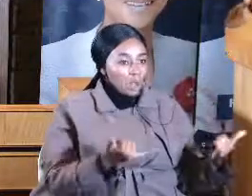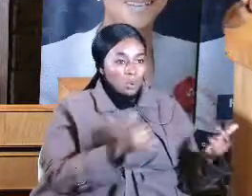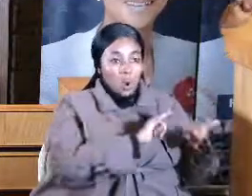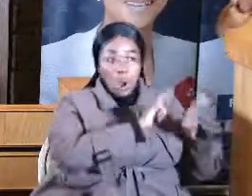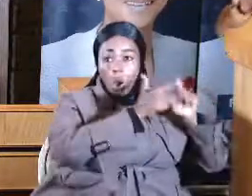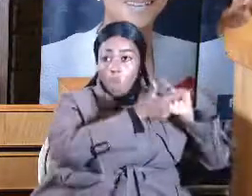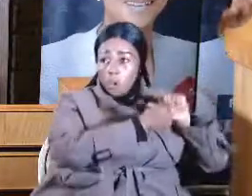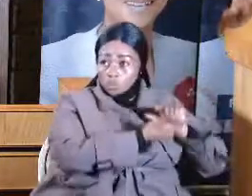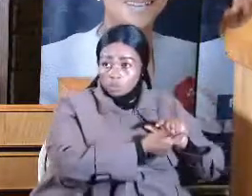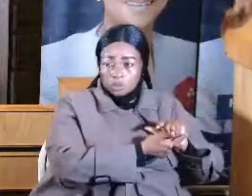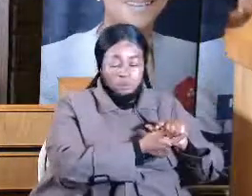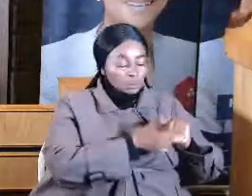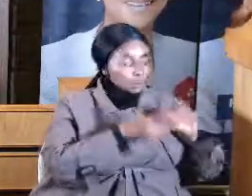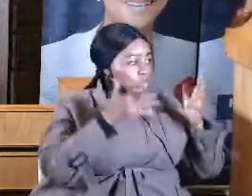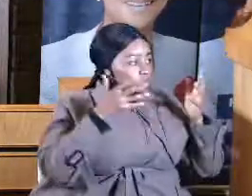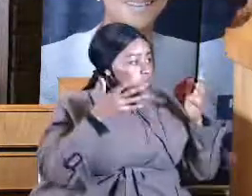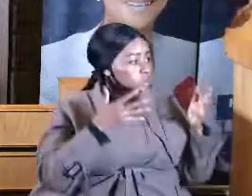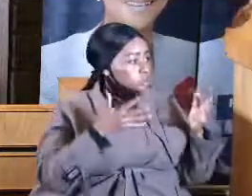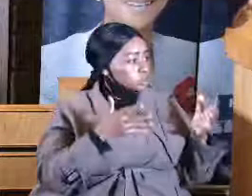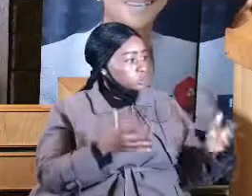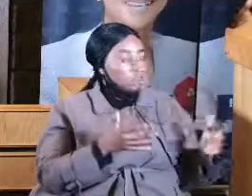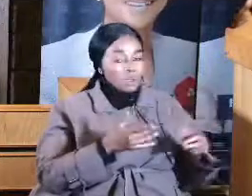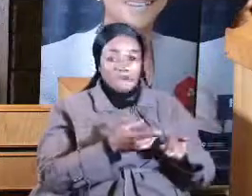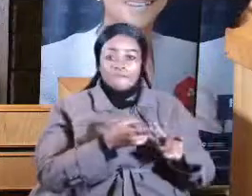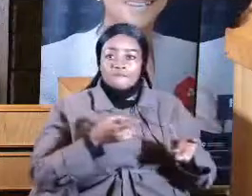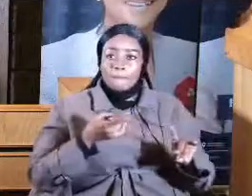and they have to pay. Those that are coming from